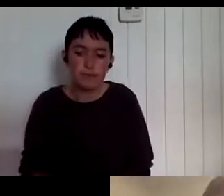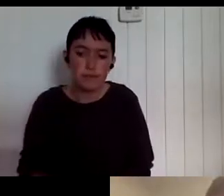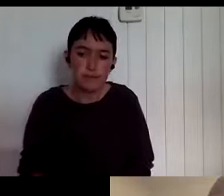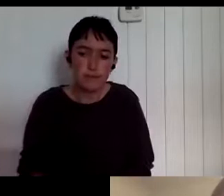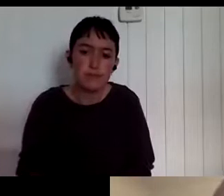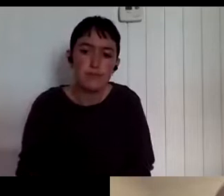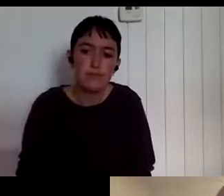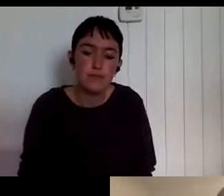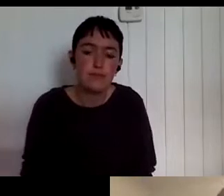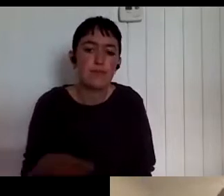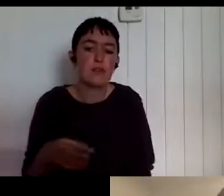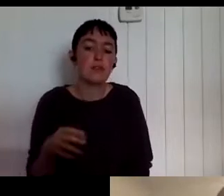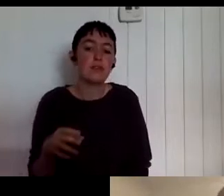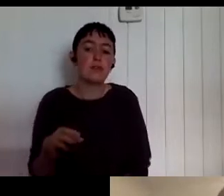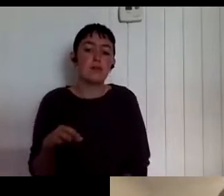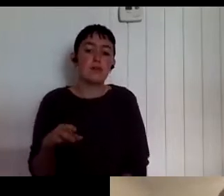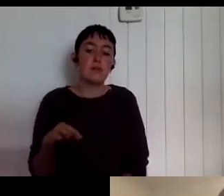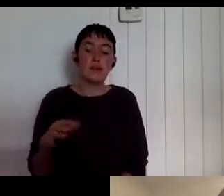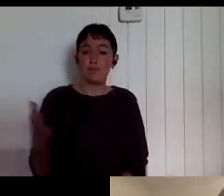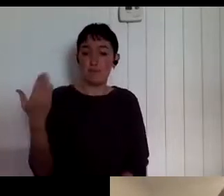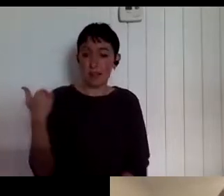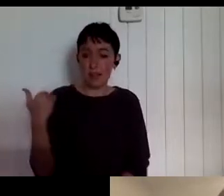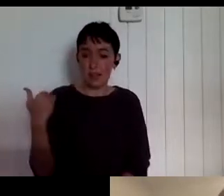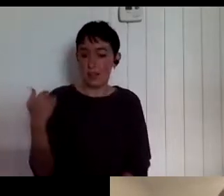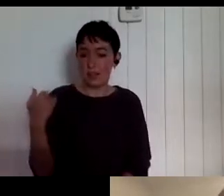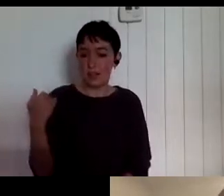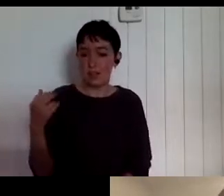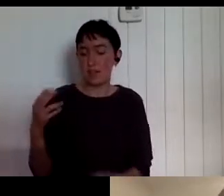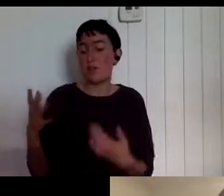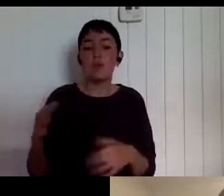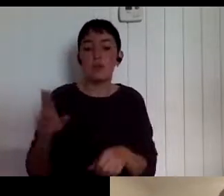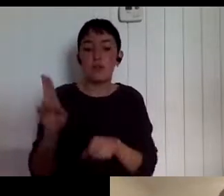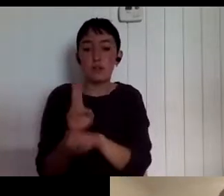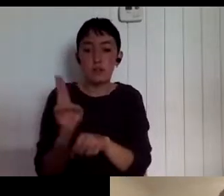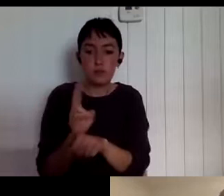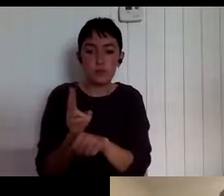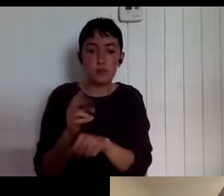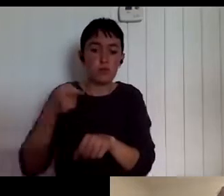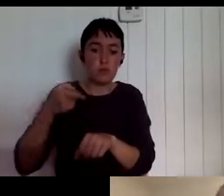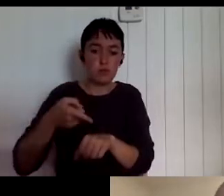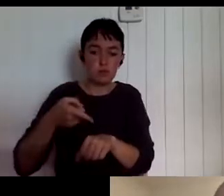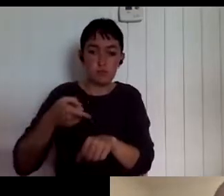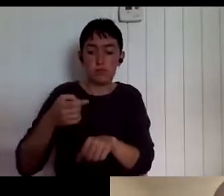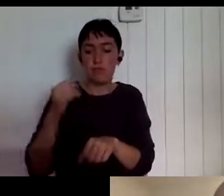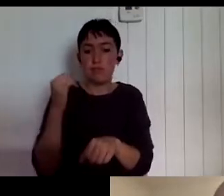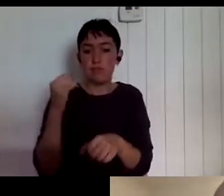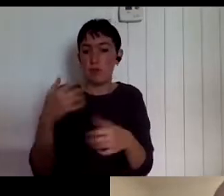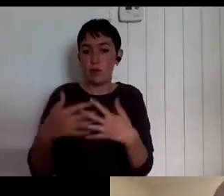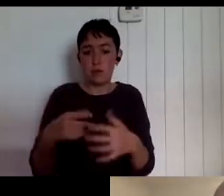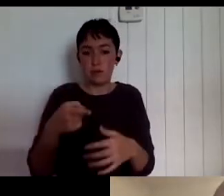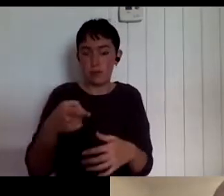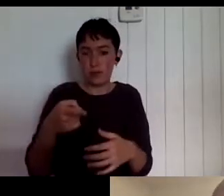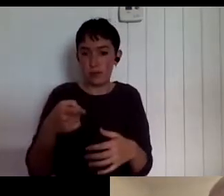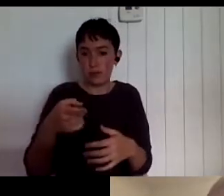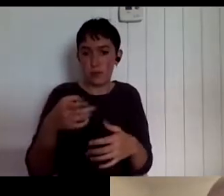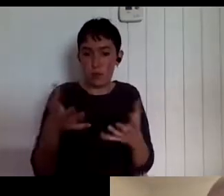think previously, the use that you want to use it for, so like the characteristic of the electricity that you want to draw from it, really kind of dictates